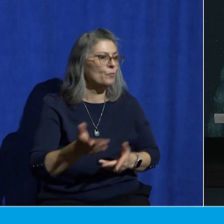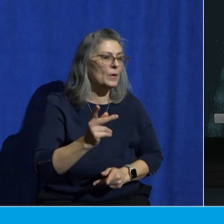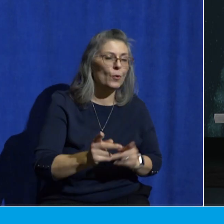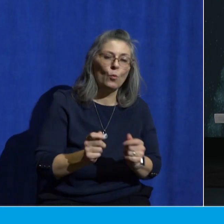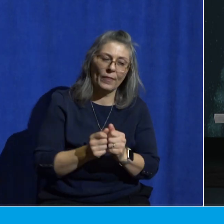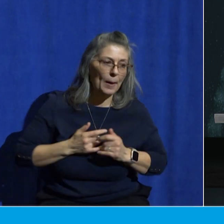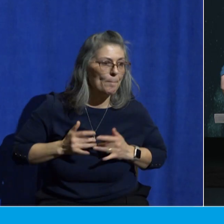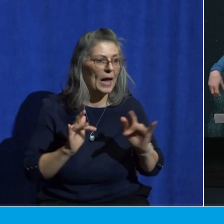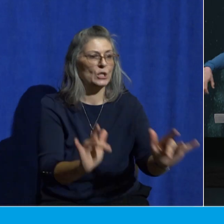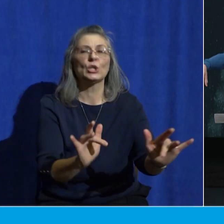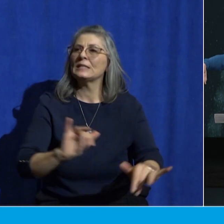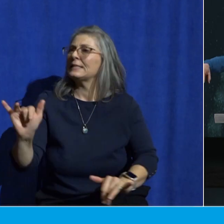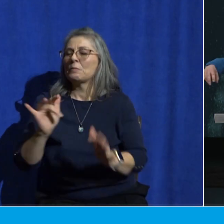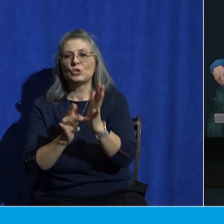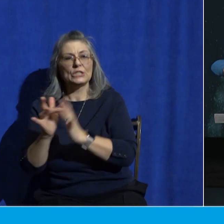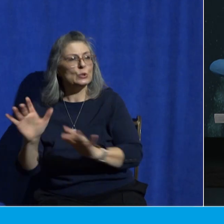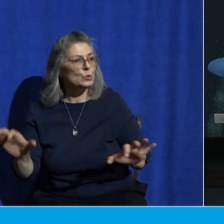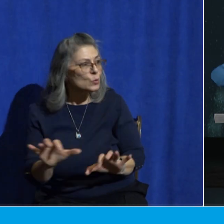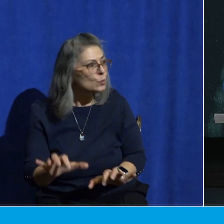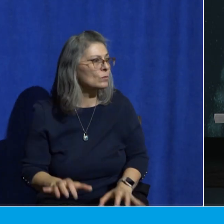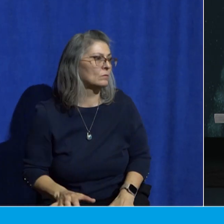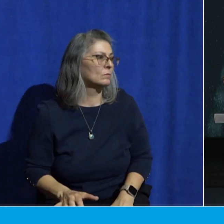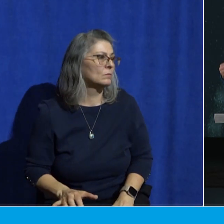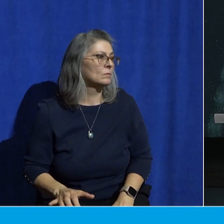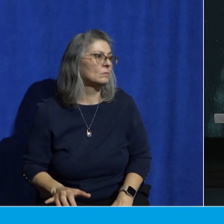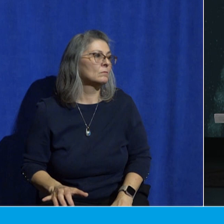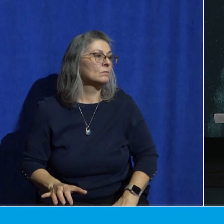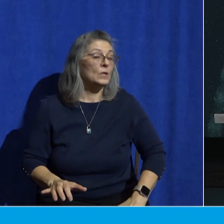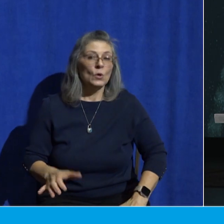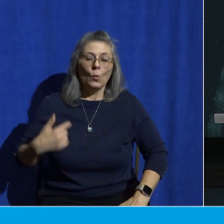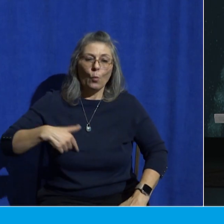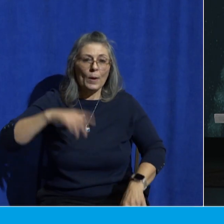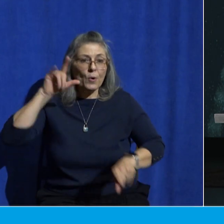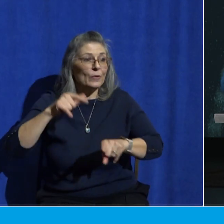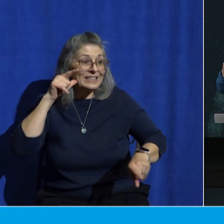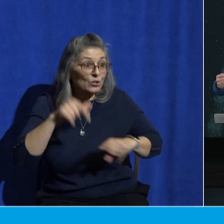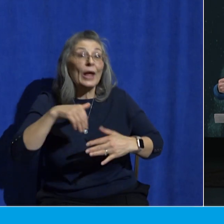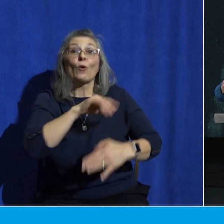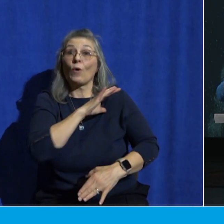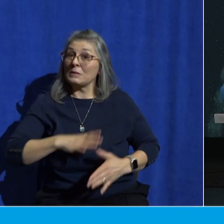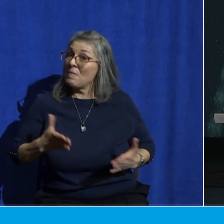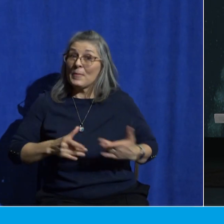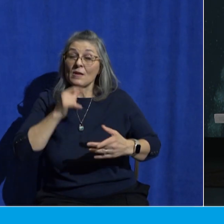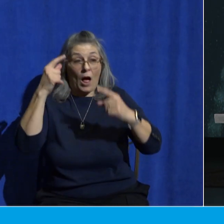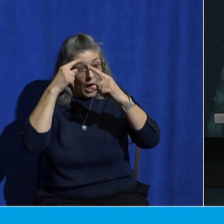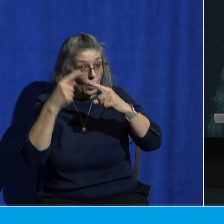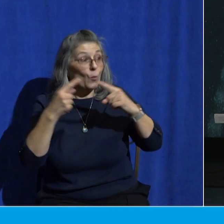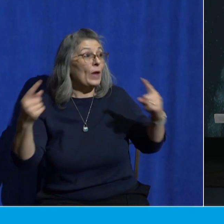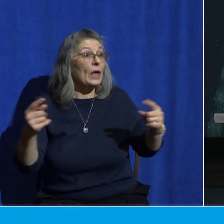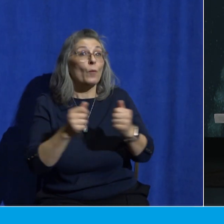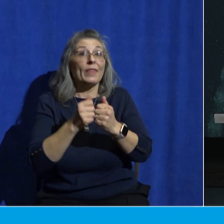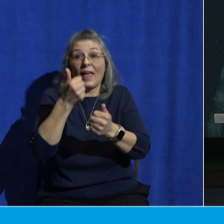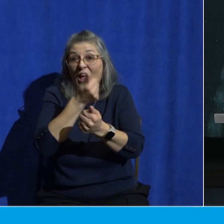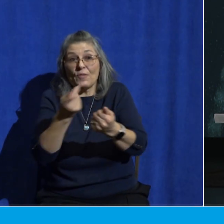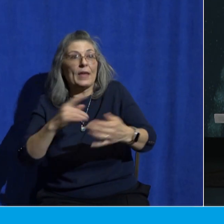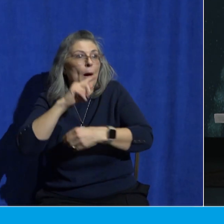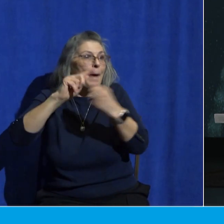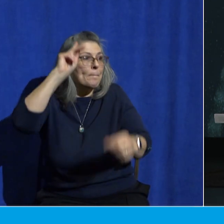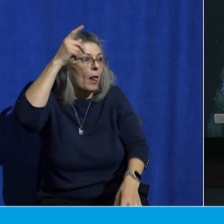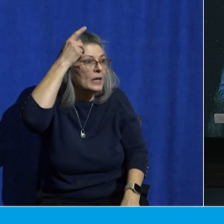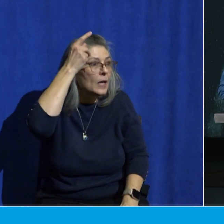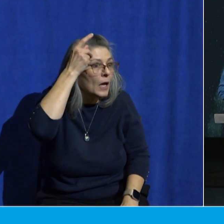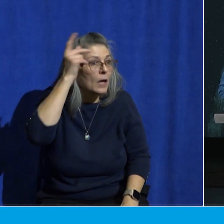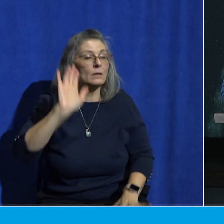compassion, realizing that even brothers and sisters in Christ may disagree on these opinions and convictions at different